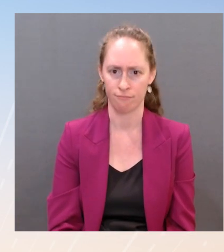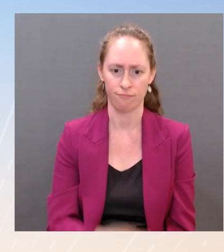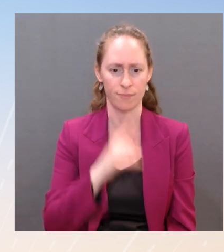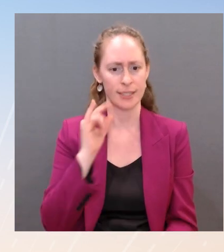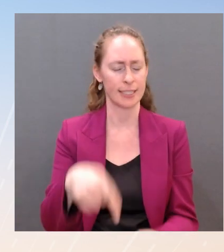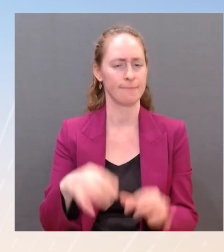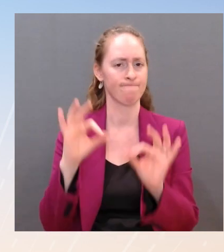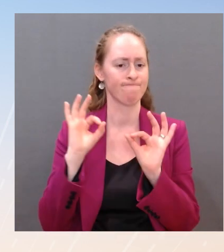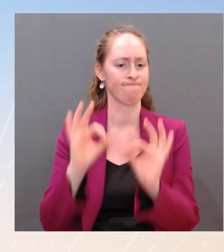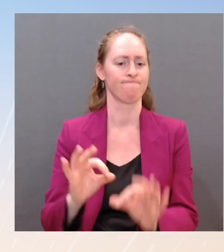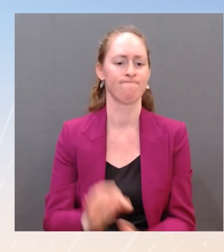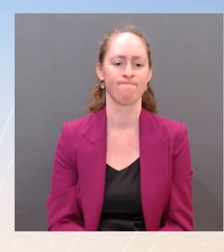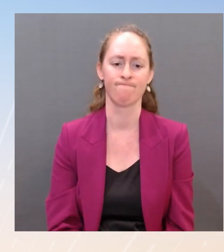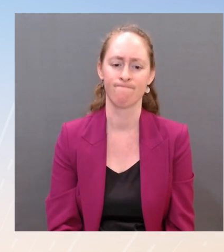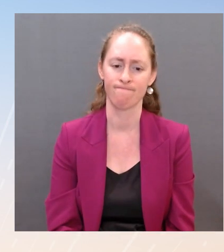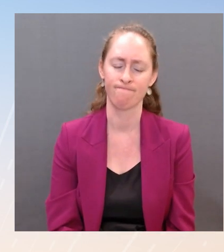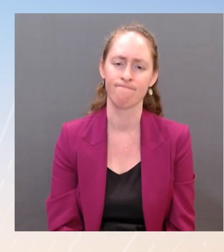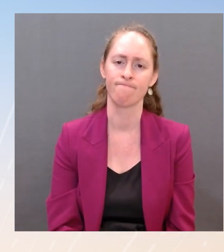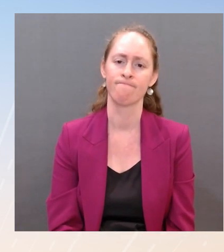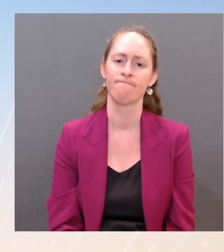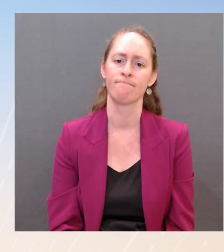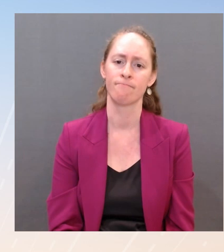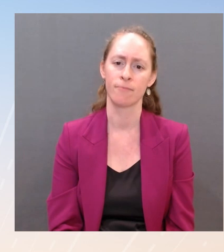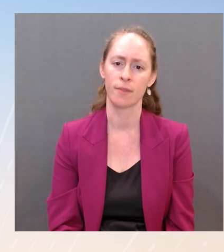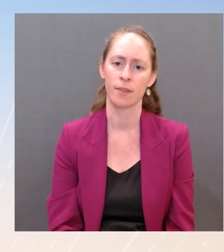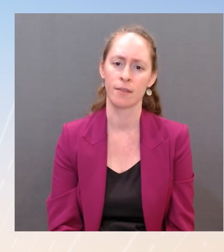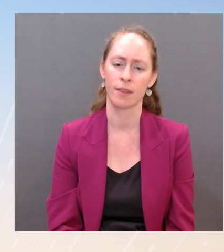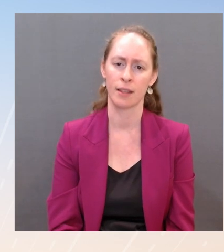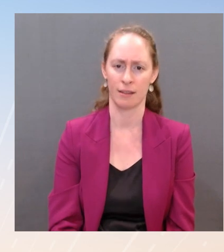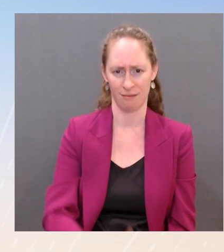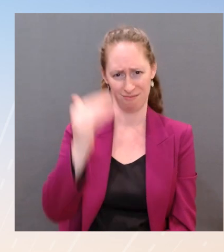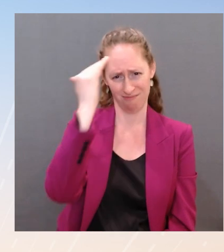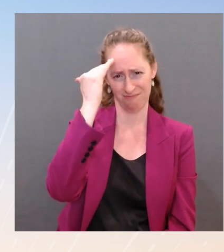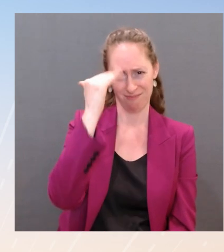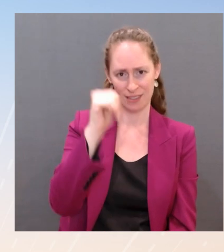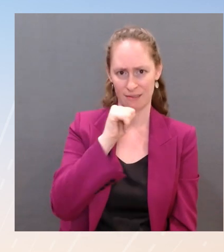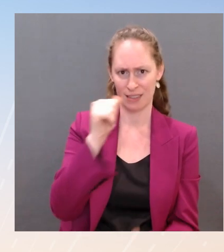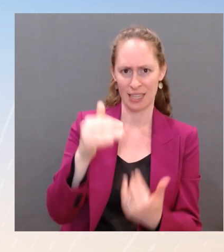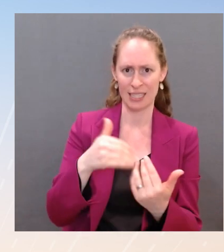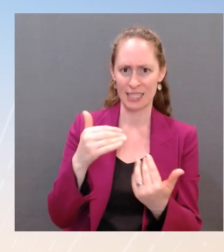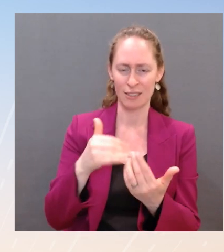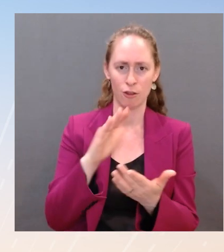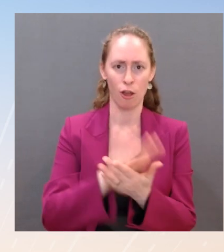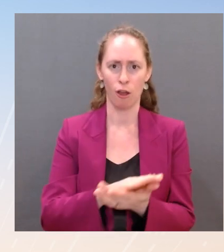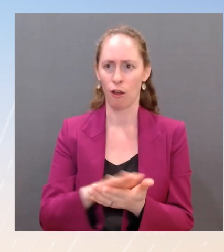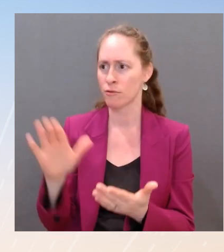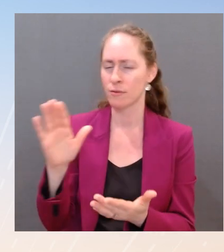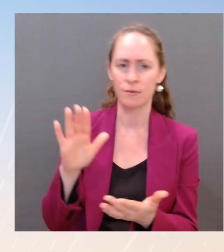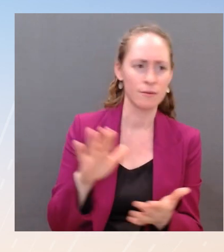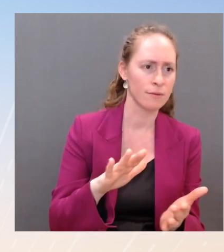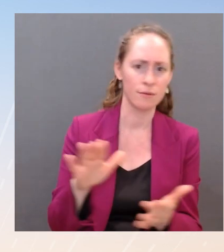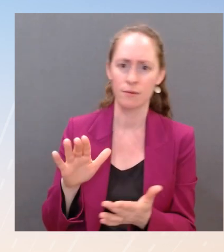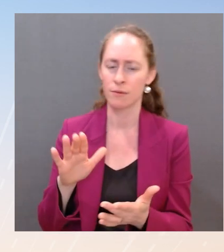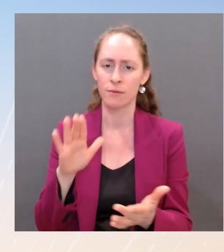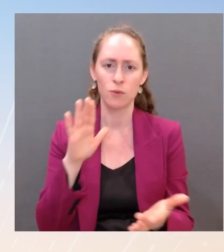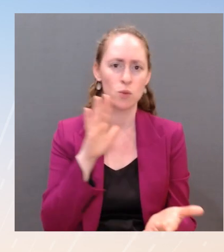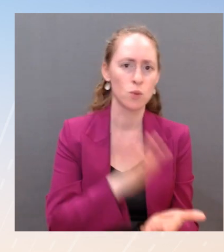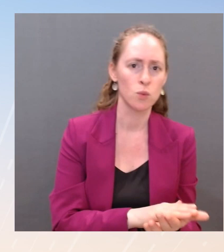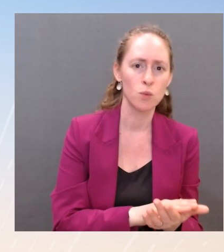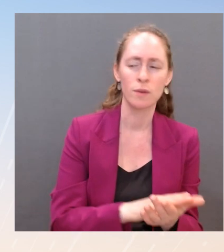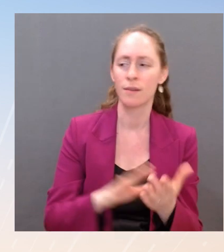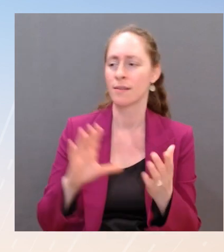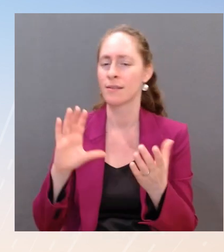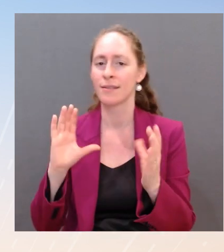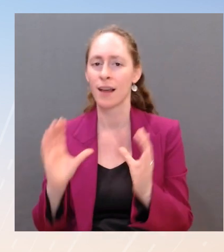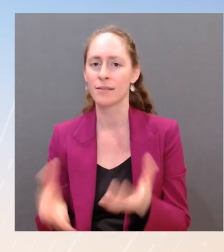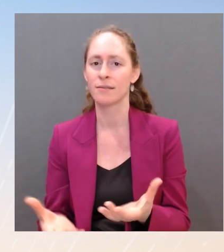especially in college when people are pulled in so many different directions and people are busy with classes, social events. It's not easy to pull them together, especially to talk about a